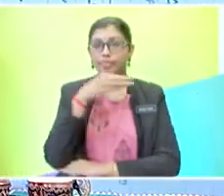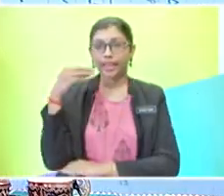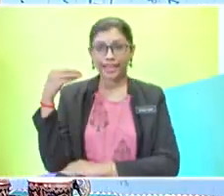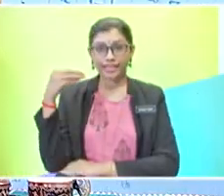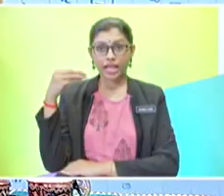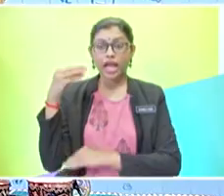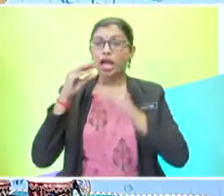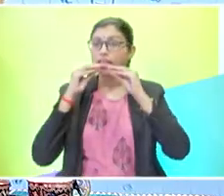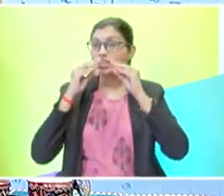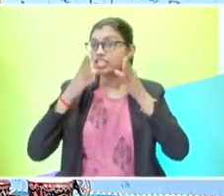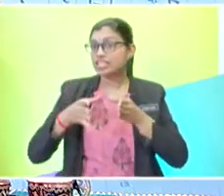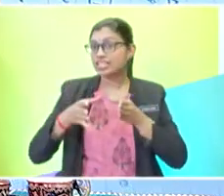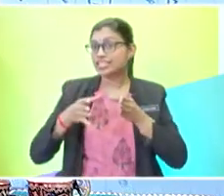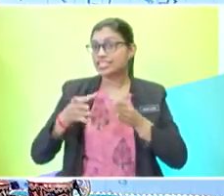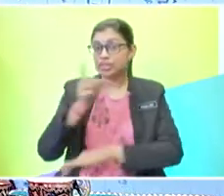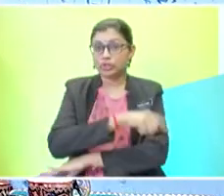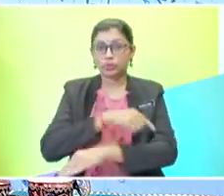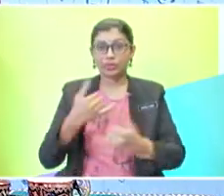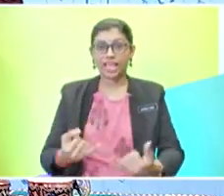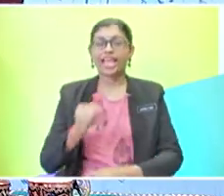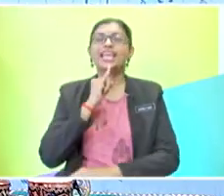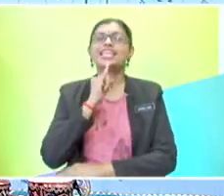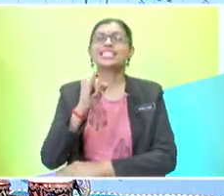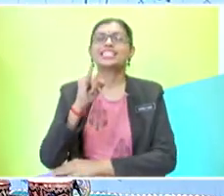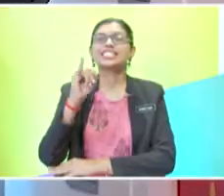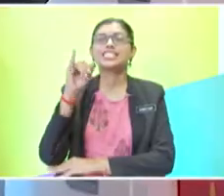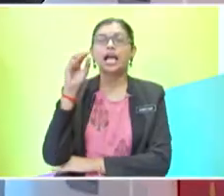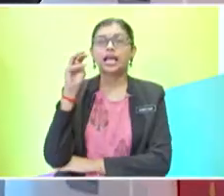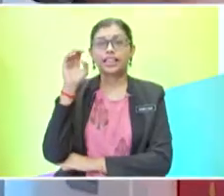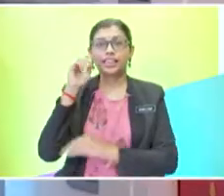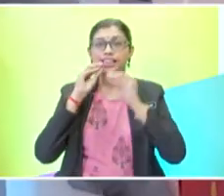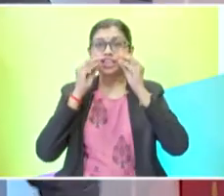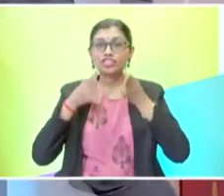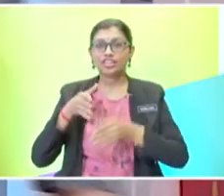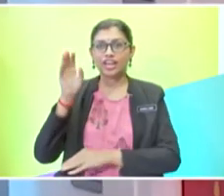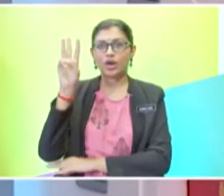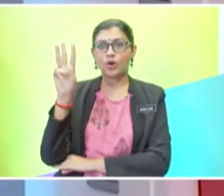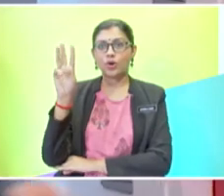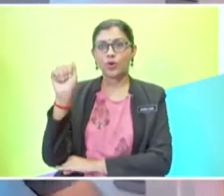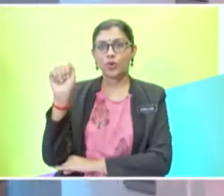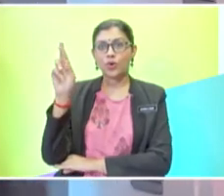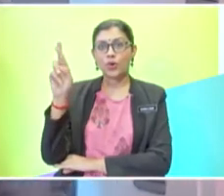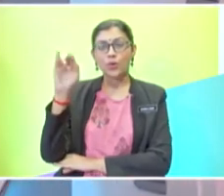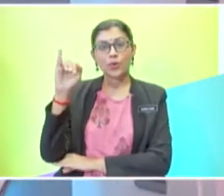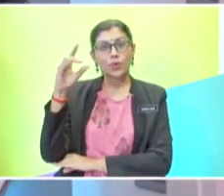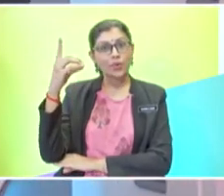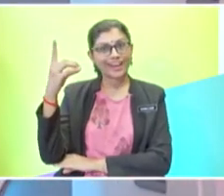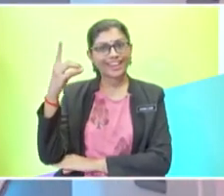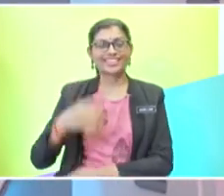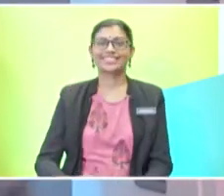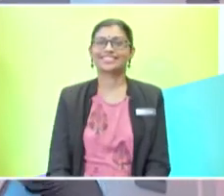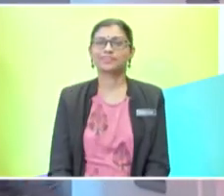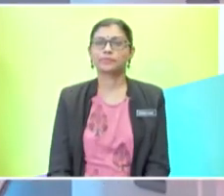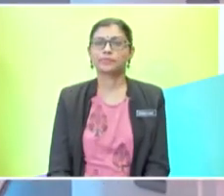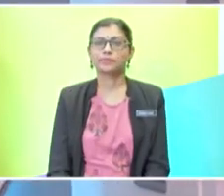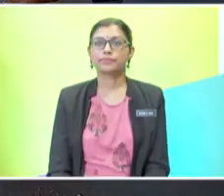we have the one and only Mr. Warren. Hi. Thank you again for joining us. How are you today?